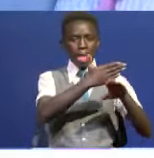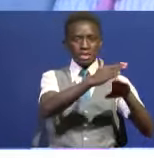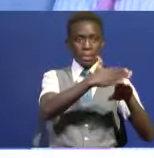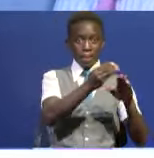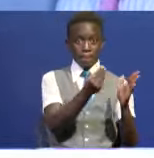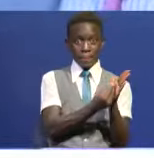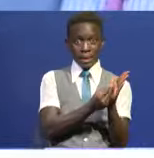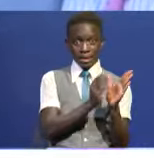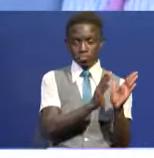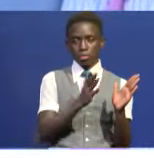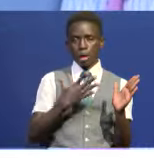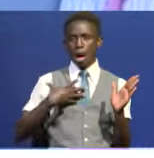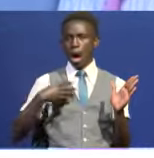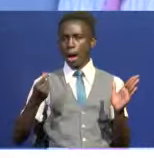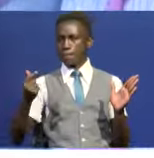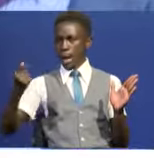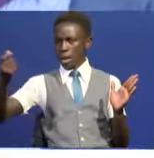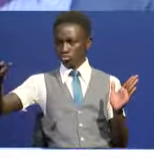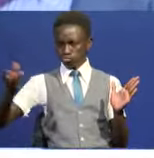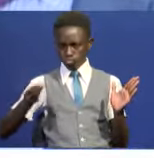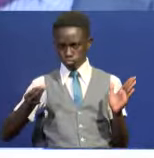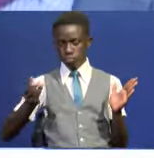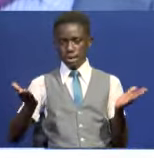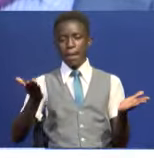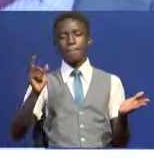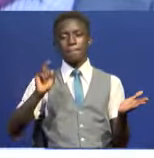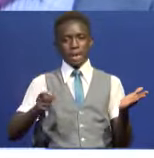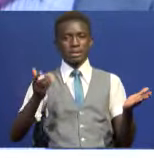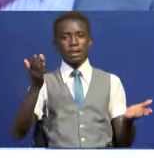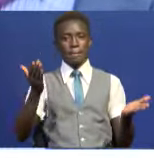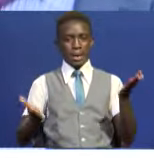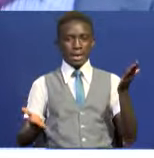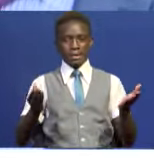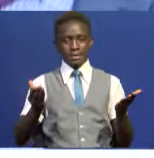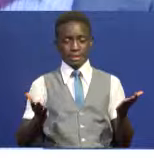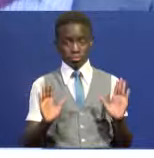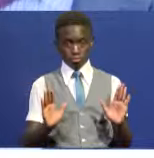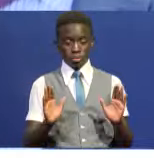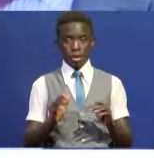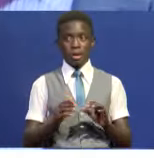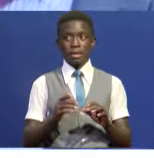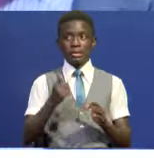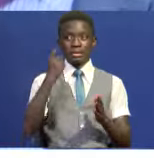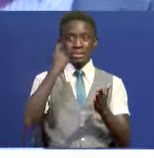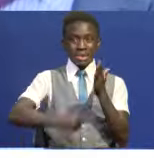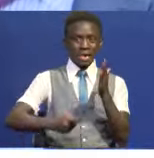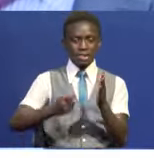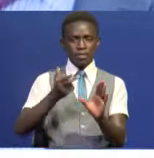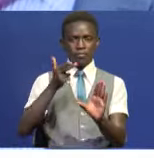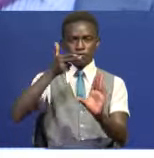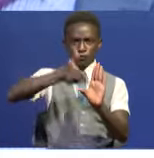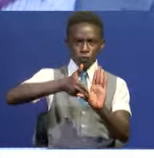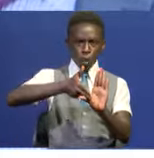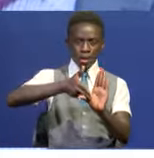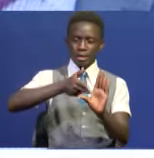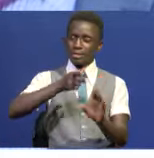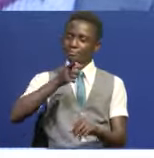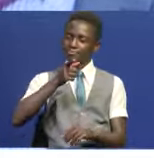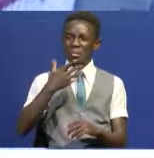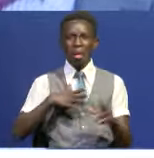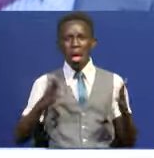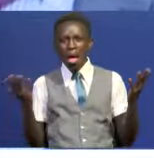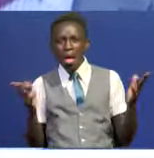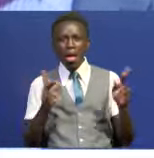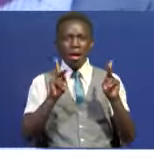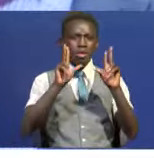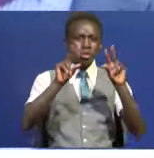and the income that we get must balance. Financing fuel levy, and I saw many people saying, oh, you know, this is a direct fund that goes